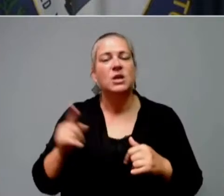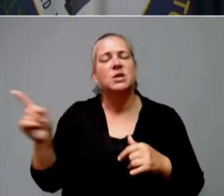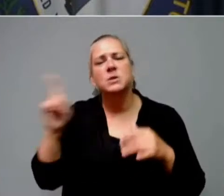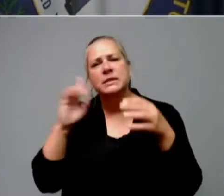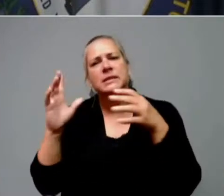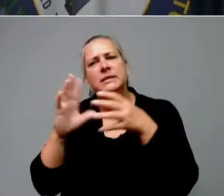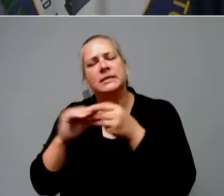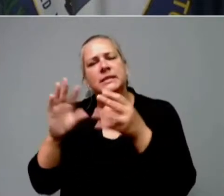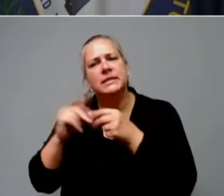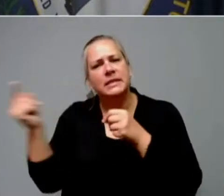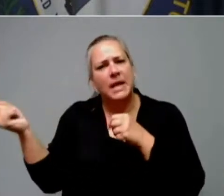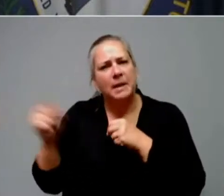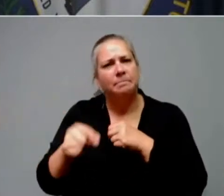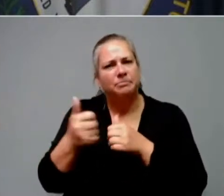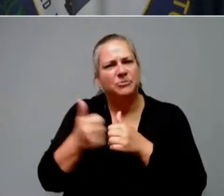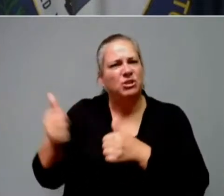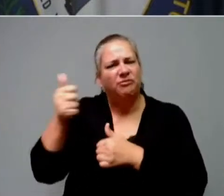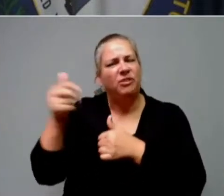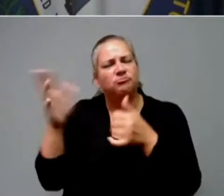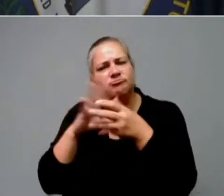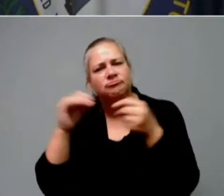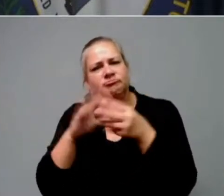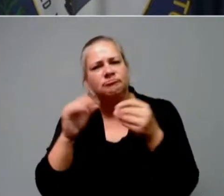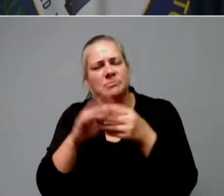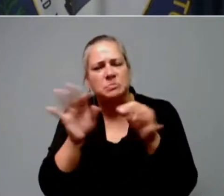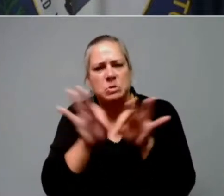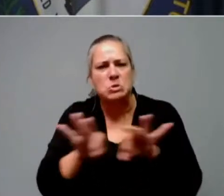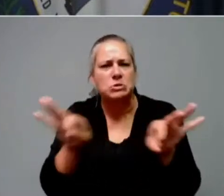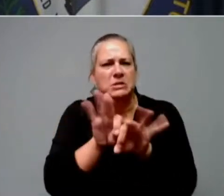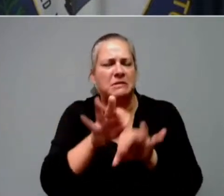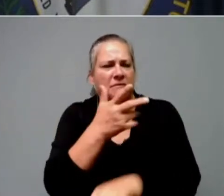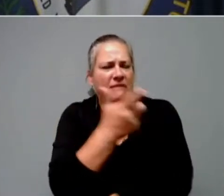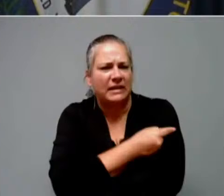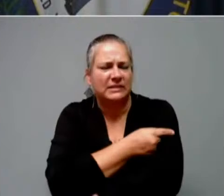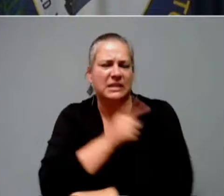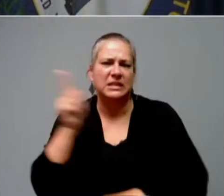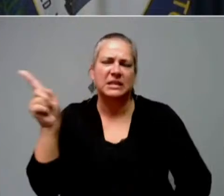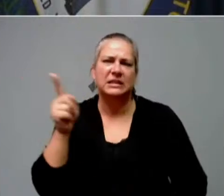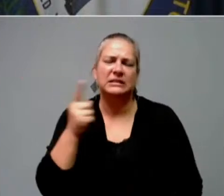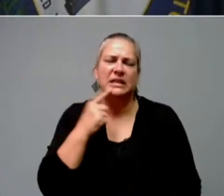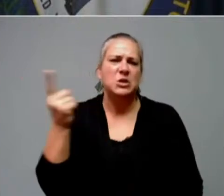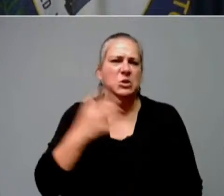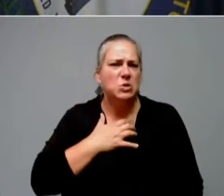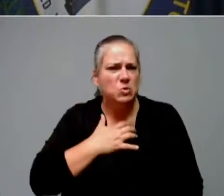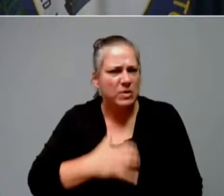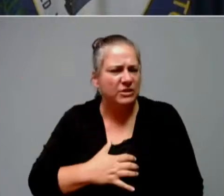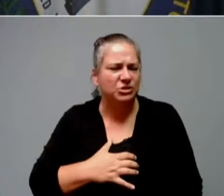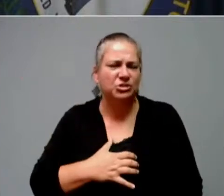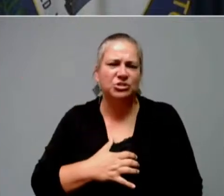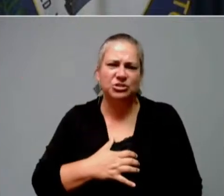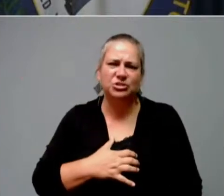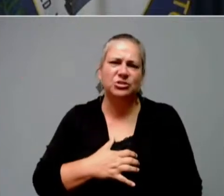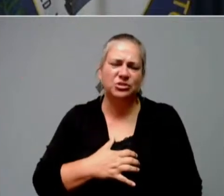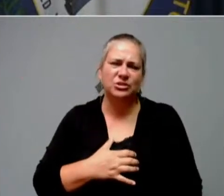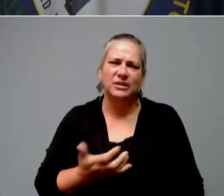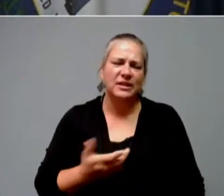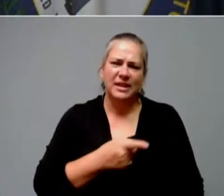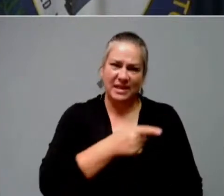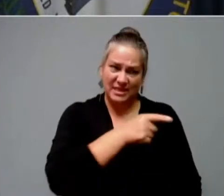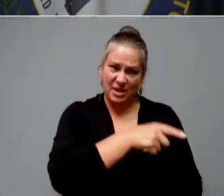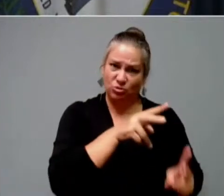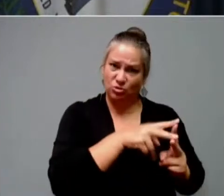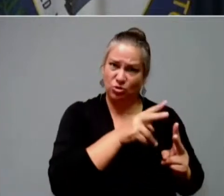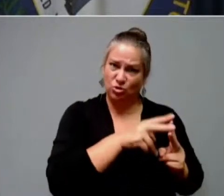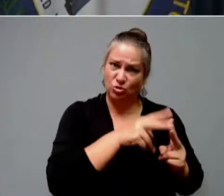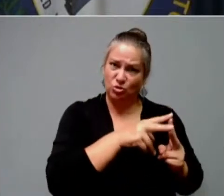of these vaccines and how I know he wishes and those families wish to have had that opportunity to be fully